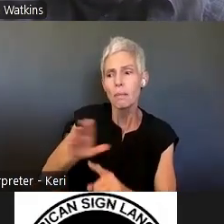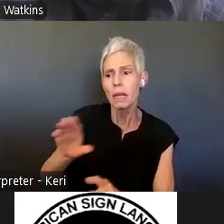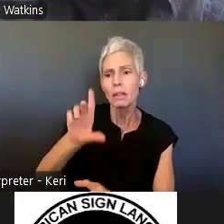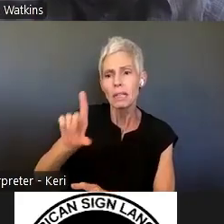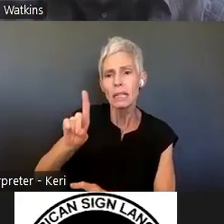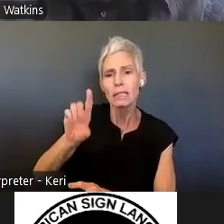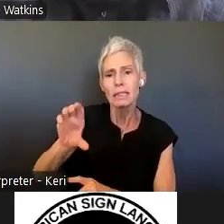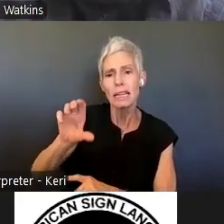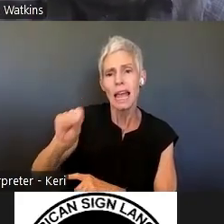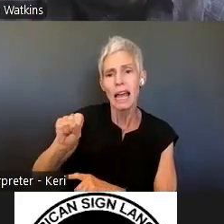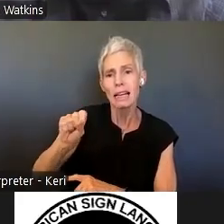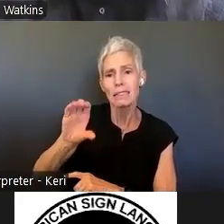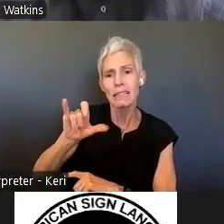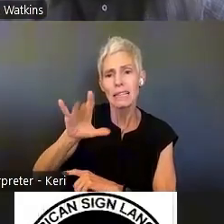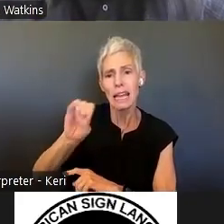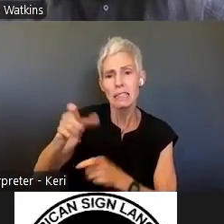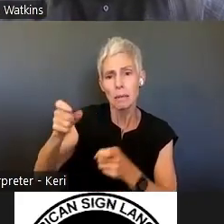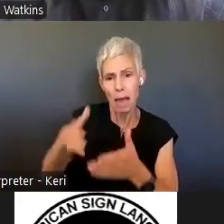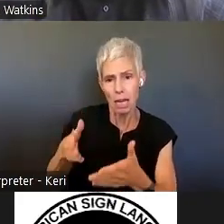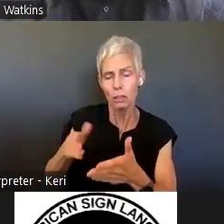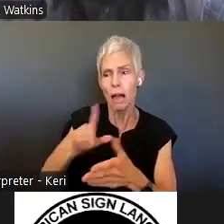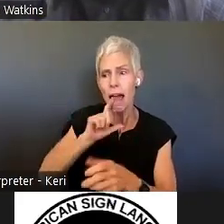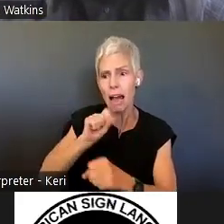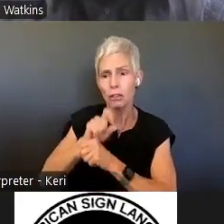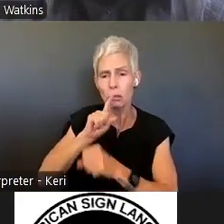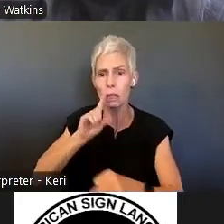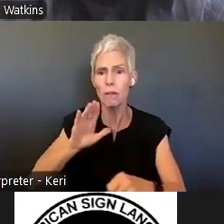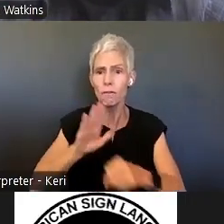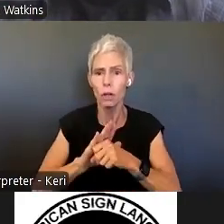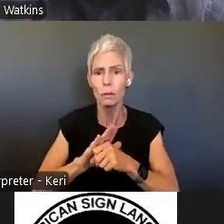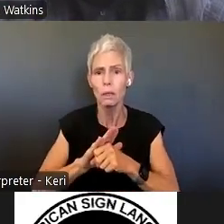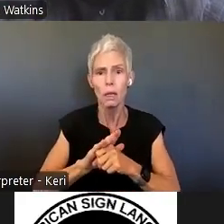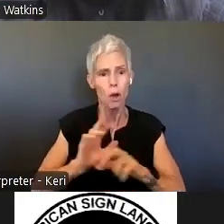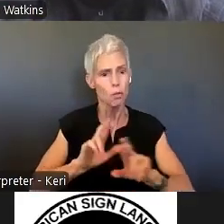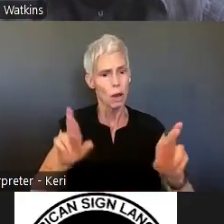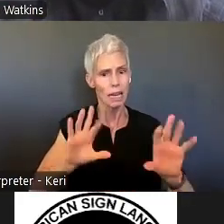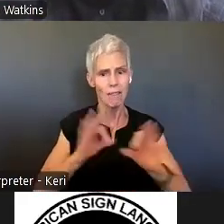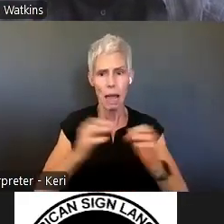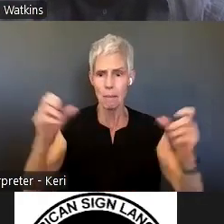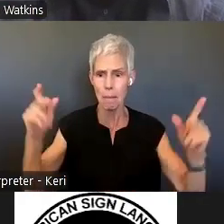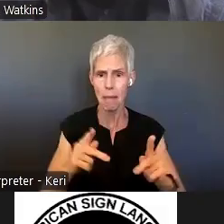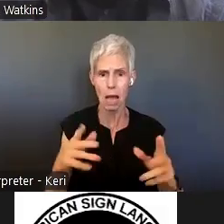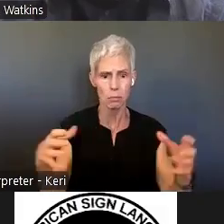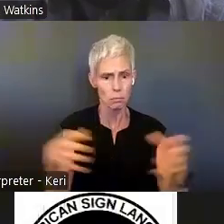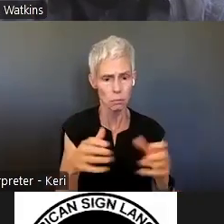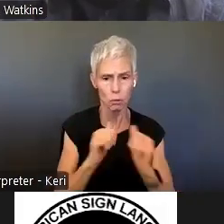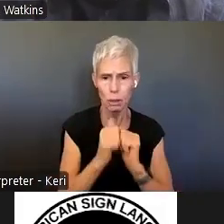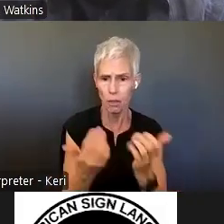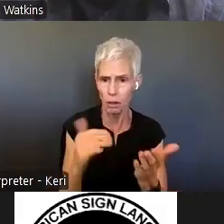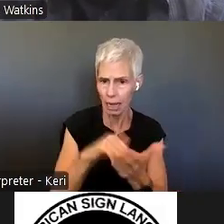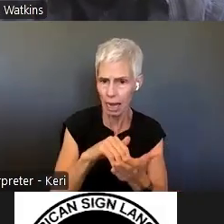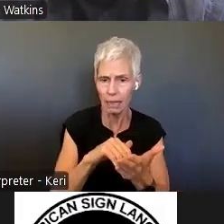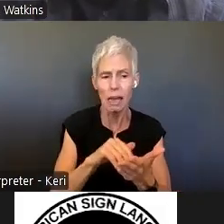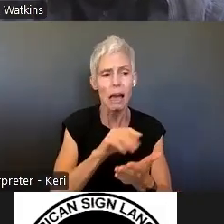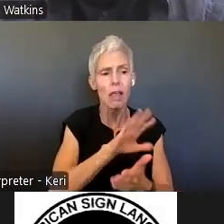manager that confirms they're ready for reunification, the person just needs housing, we would absolutely accept